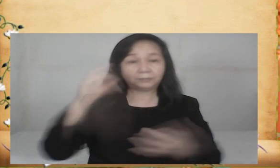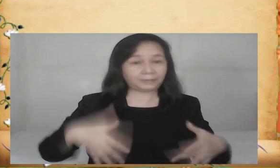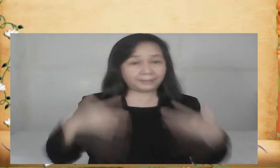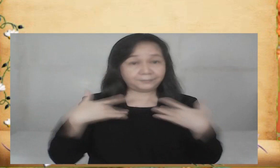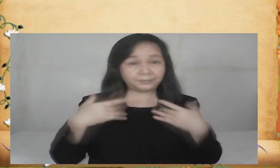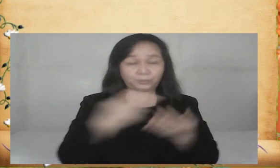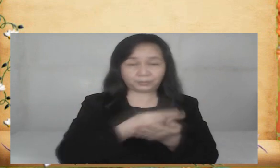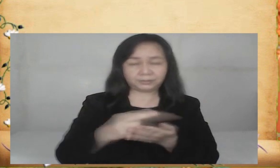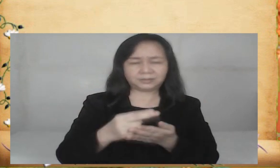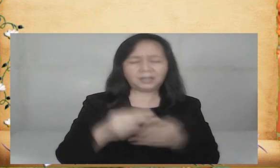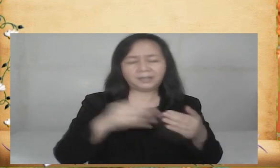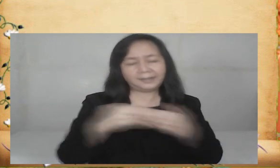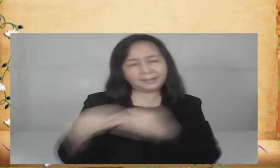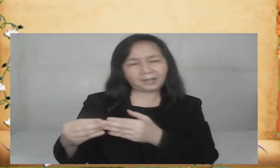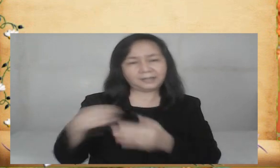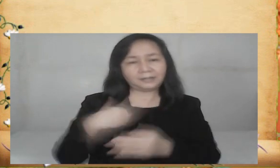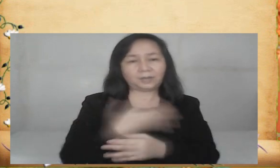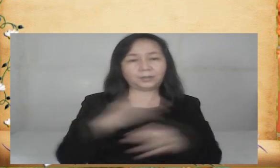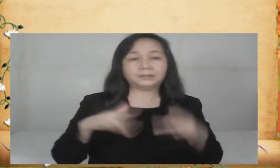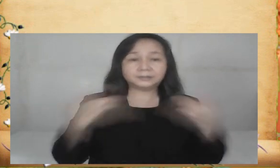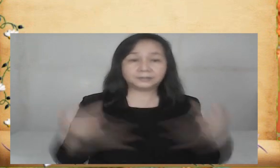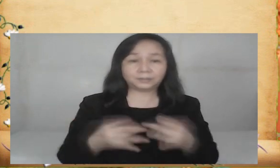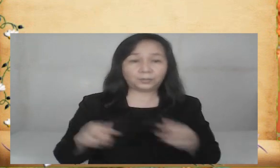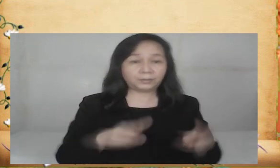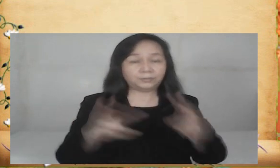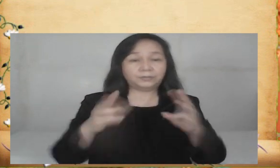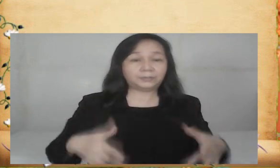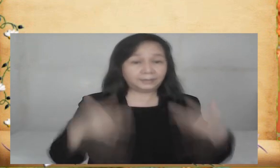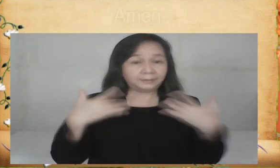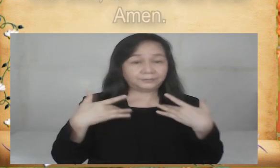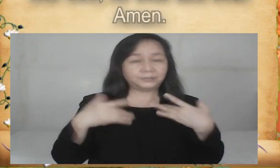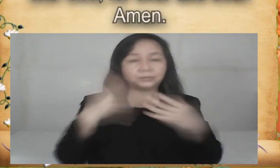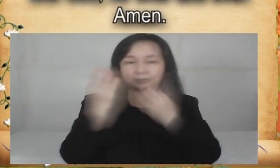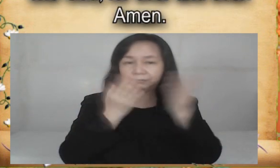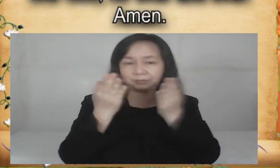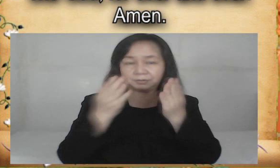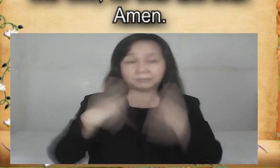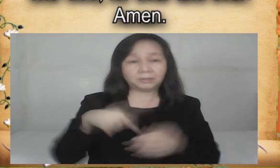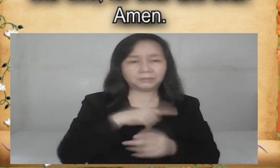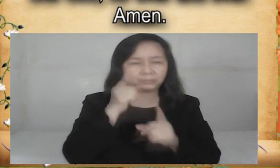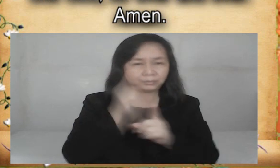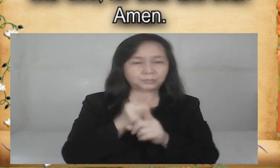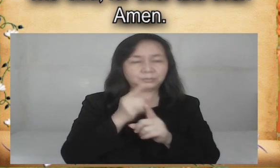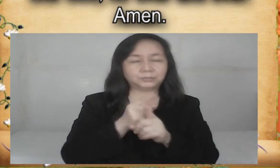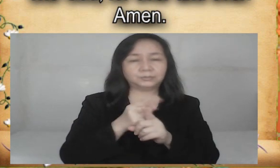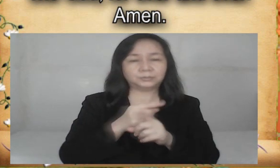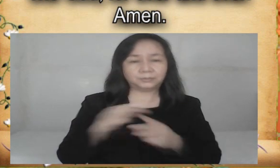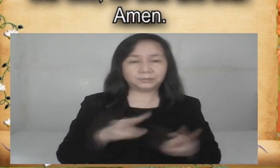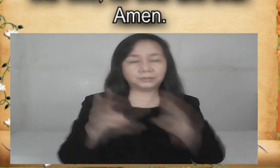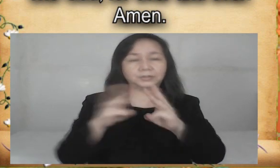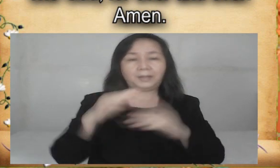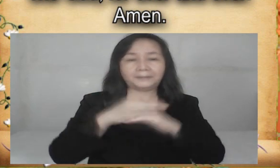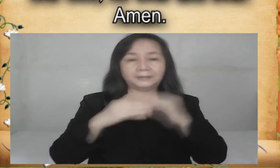Spirit of life and holiness, guide our hearts into the way of love and service. May we be valid instruments